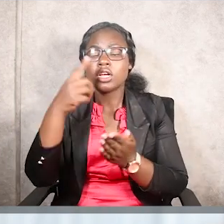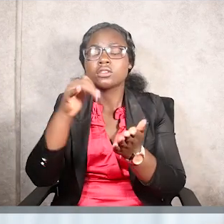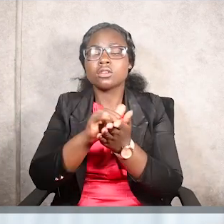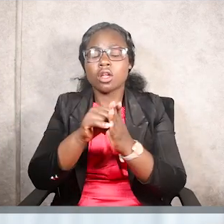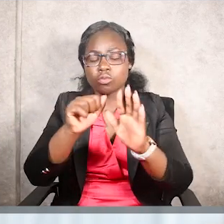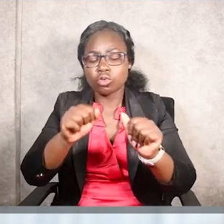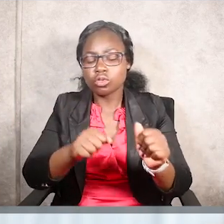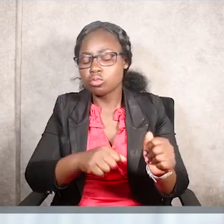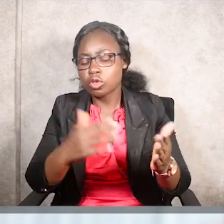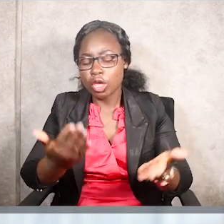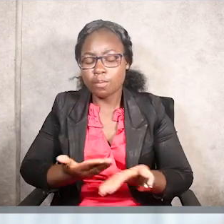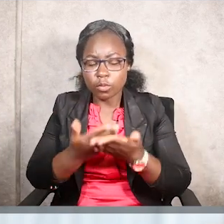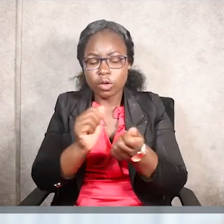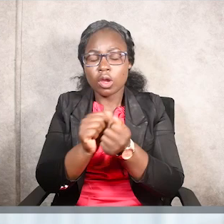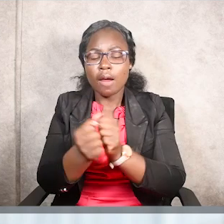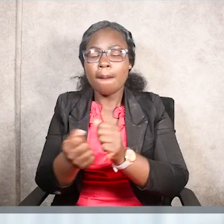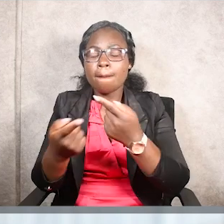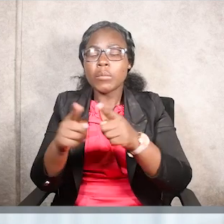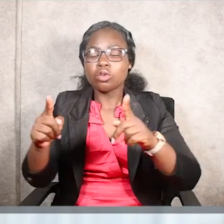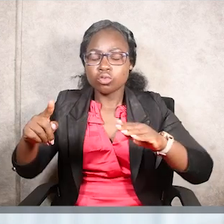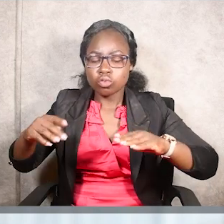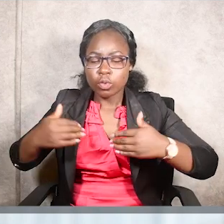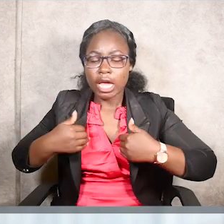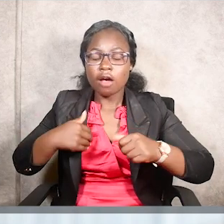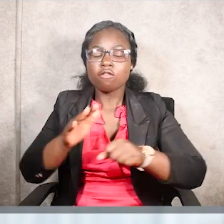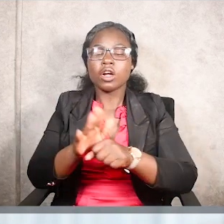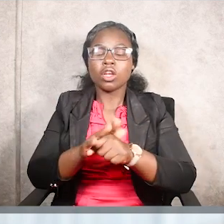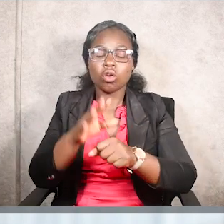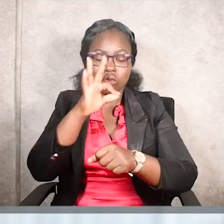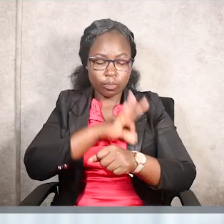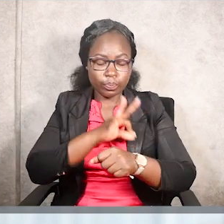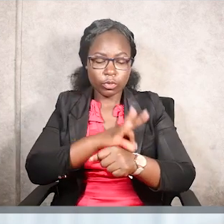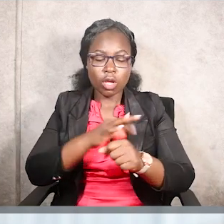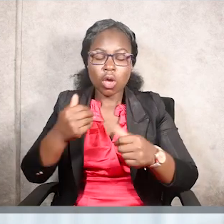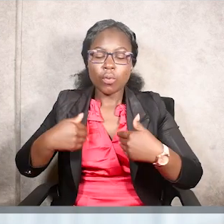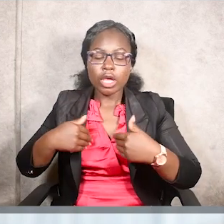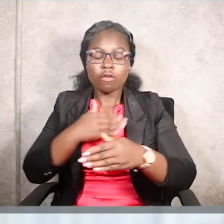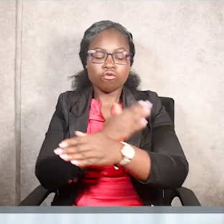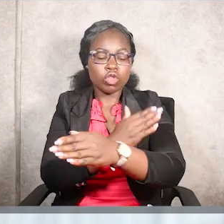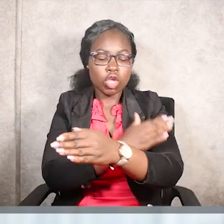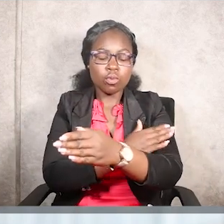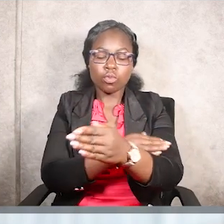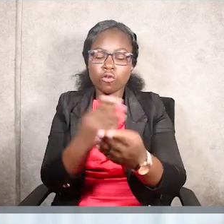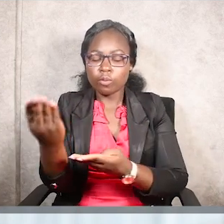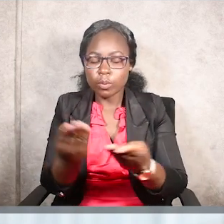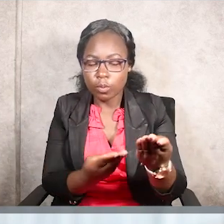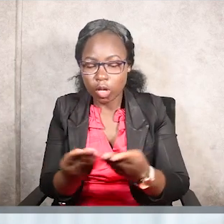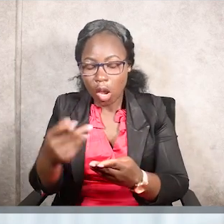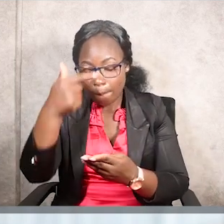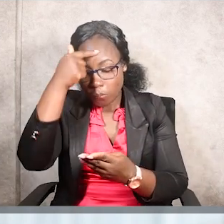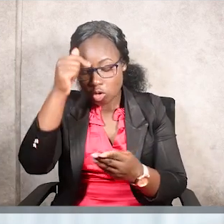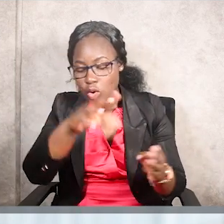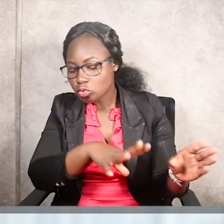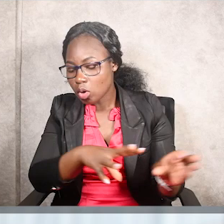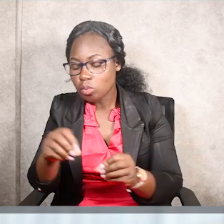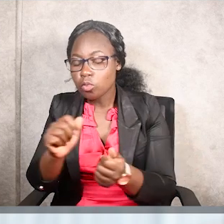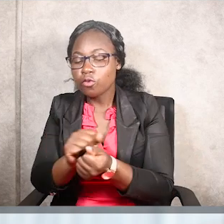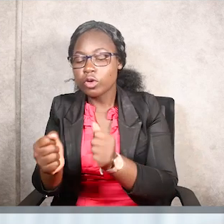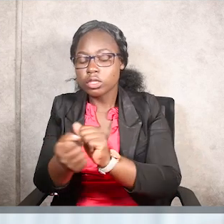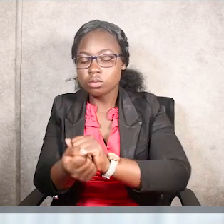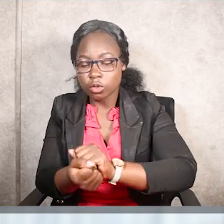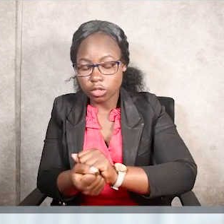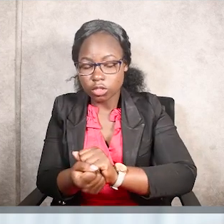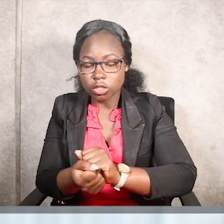present challenges. But there are many benefits of change management. There will be improved business sustainability because you're moving with the changes before